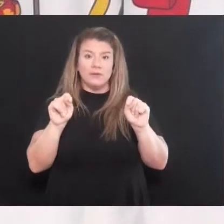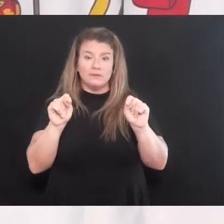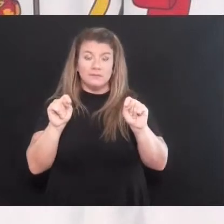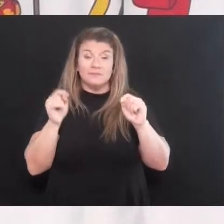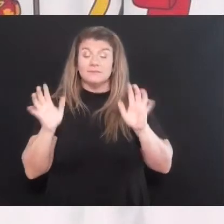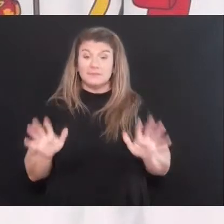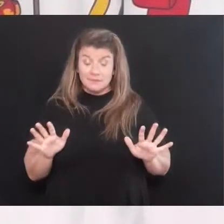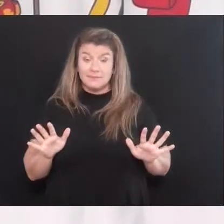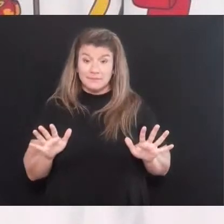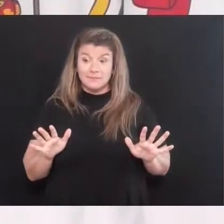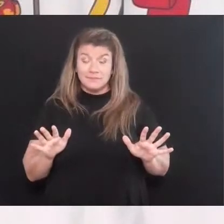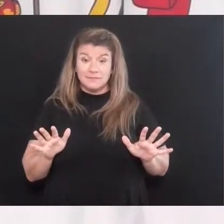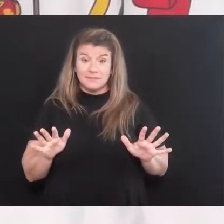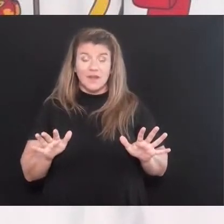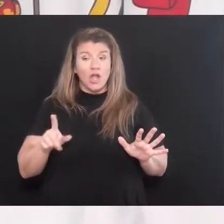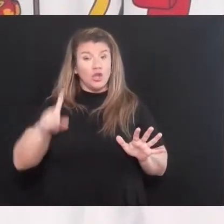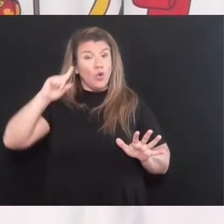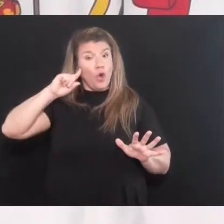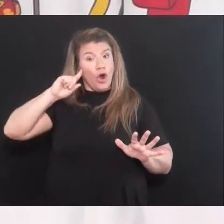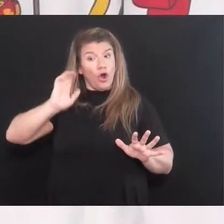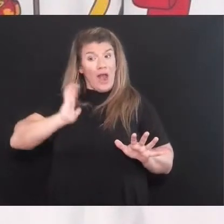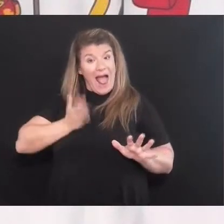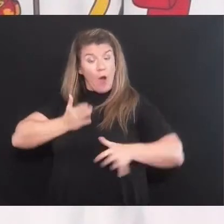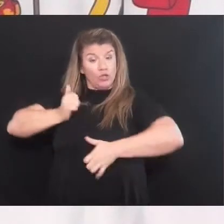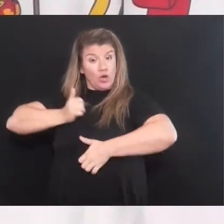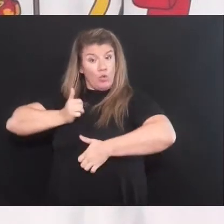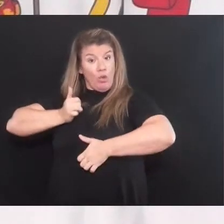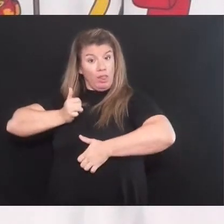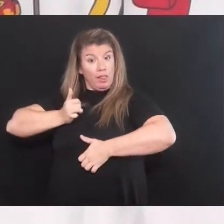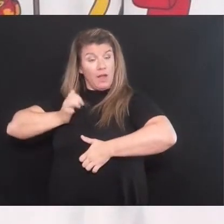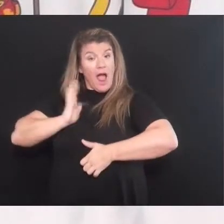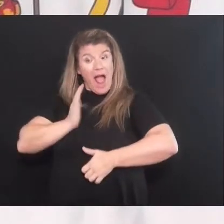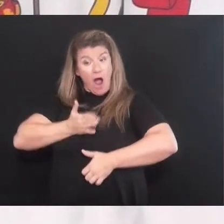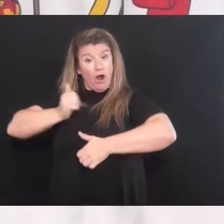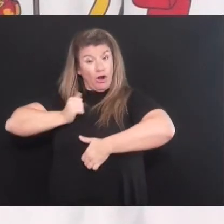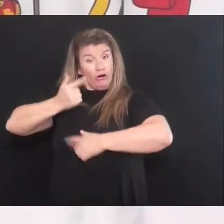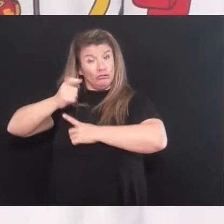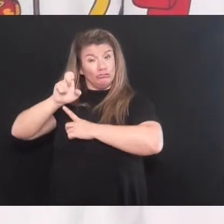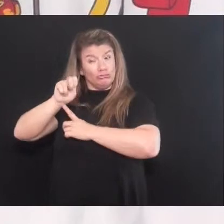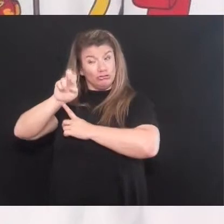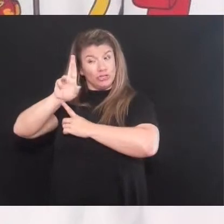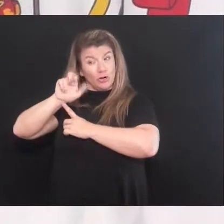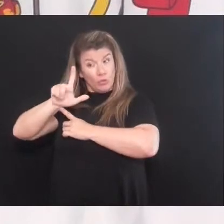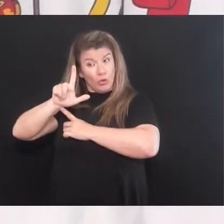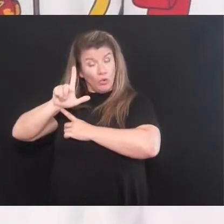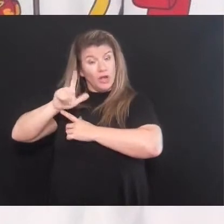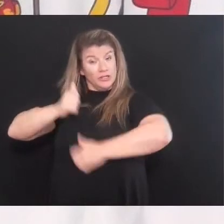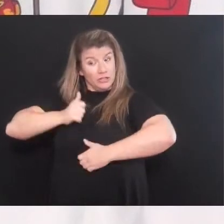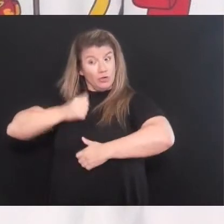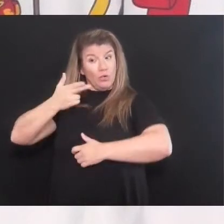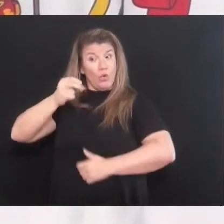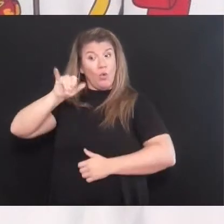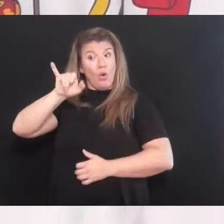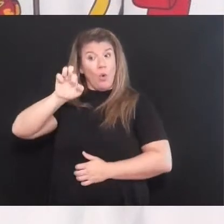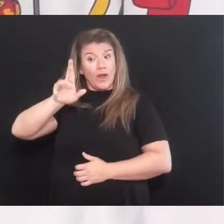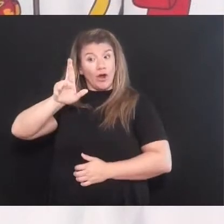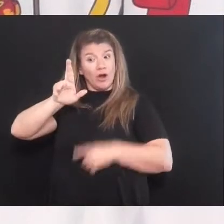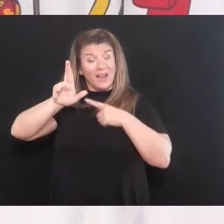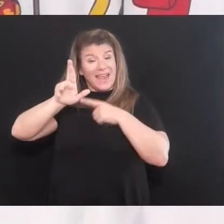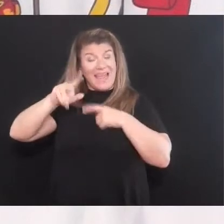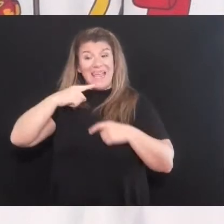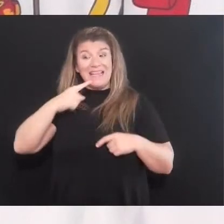You listened to a general just a minute ago. A general, you know, the General Hoyer saying, we're doing